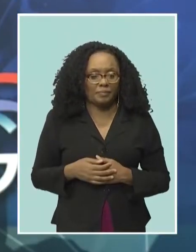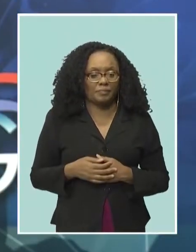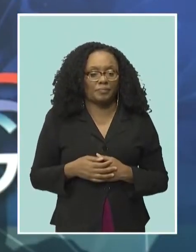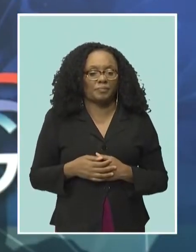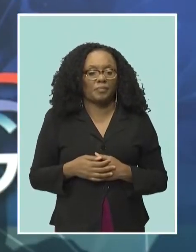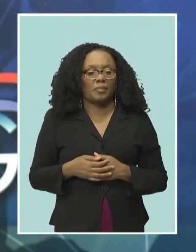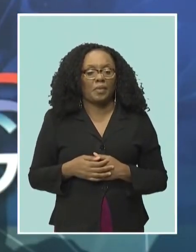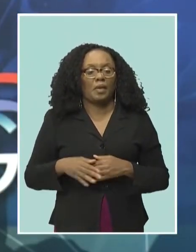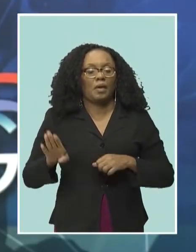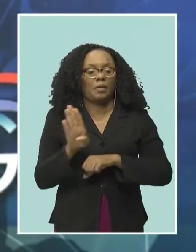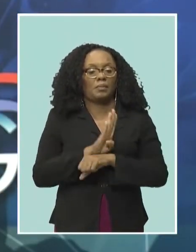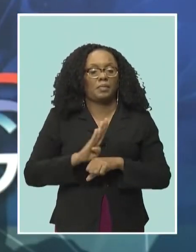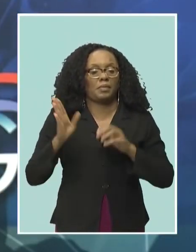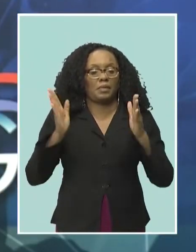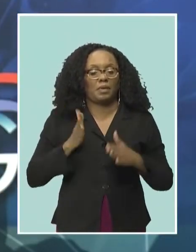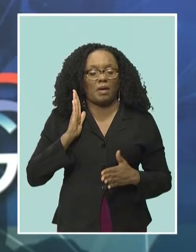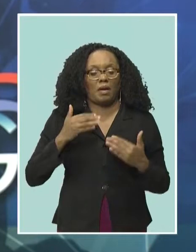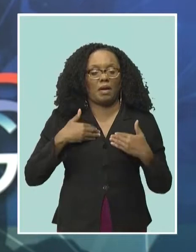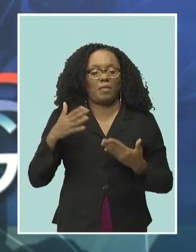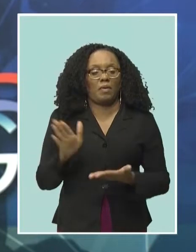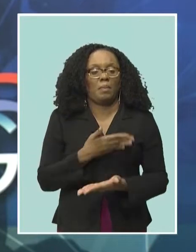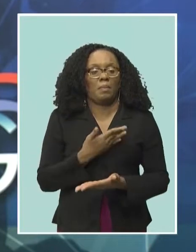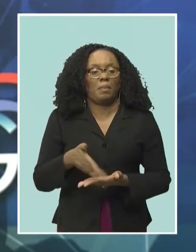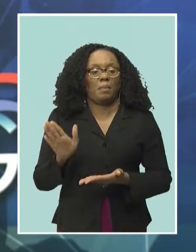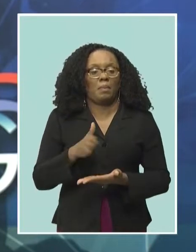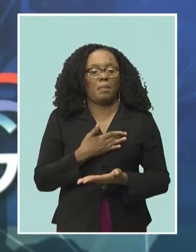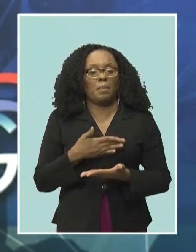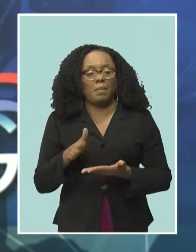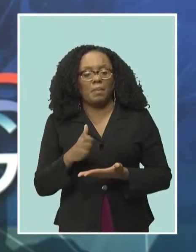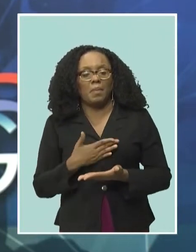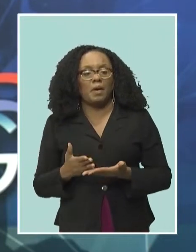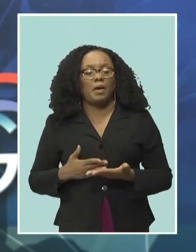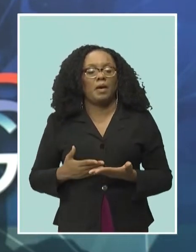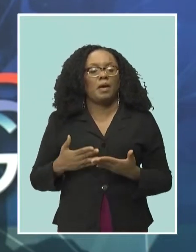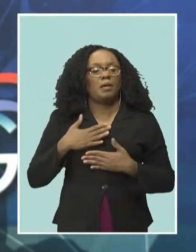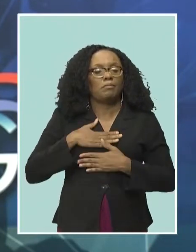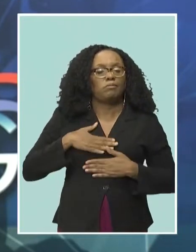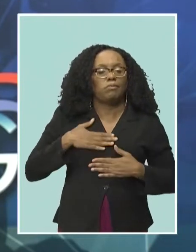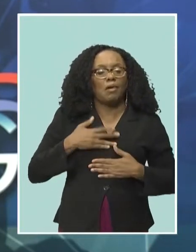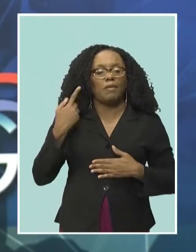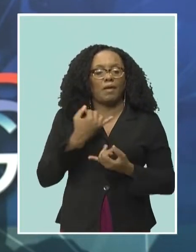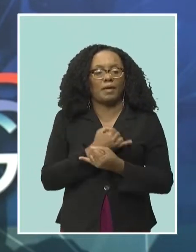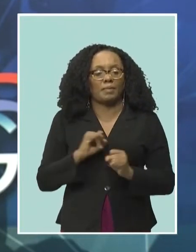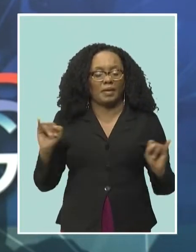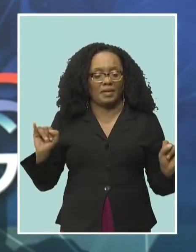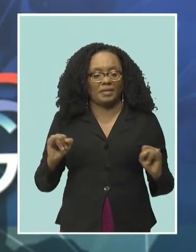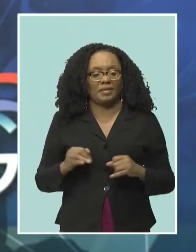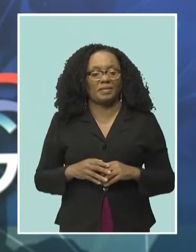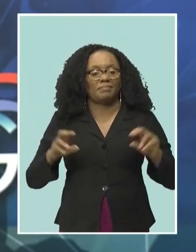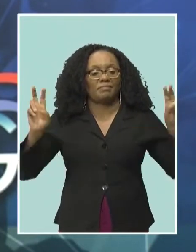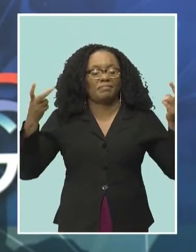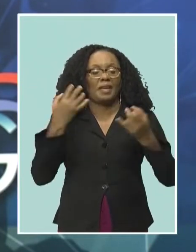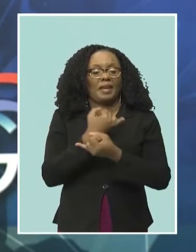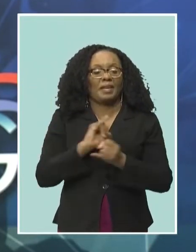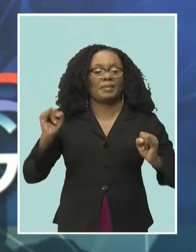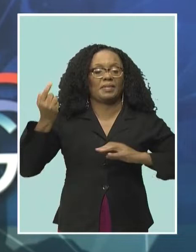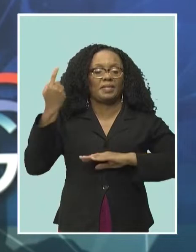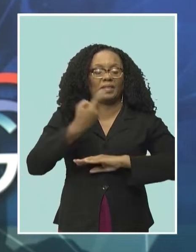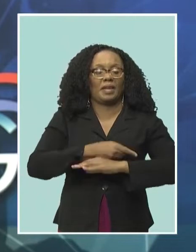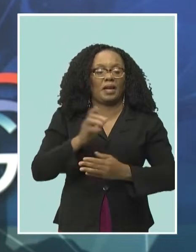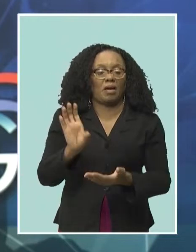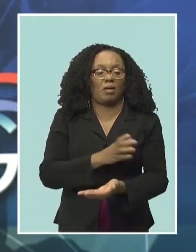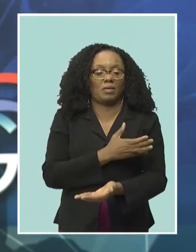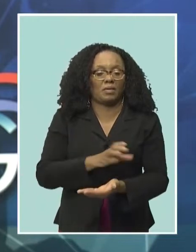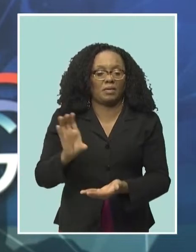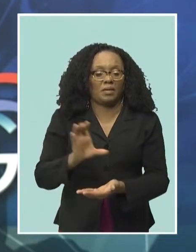Barbadians are in for a musical treat from one of the events that is part of the Independence Day celebrations. It's the Independence Day concert.